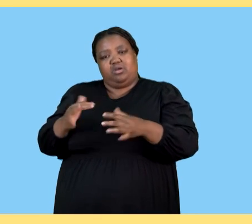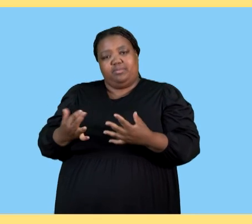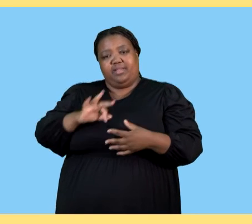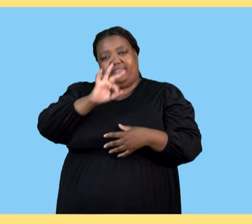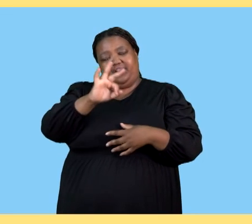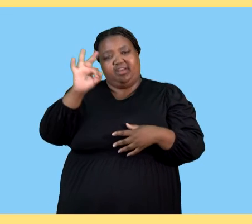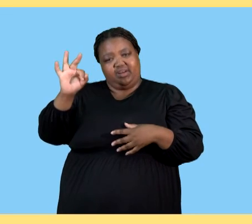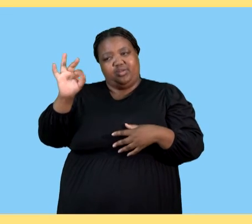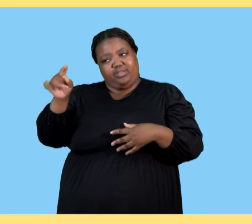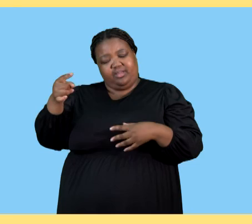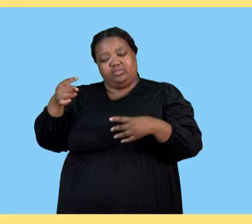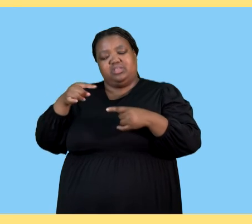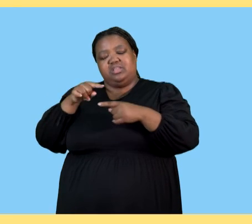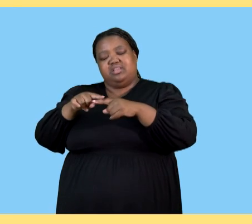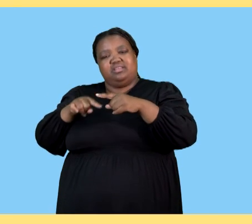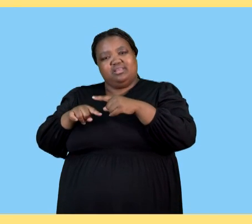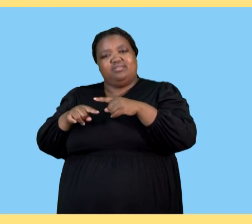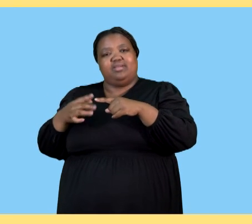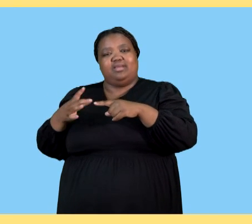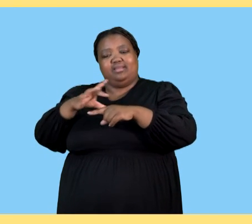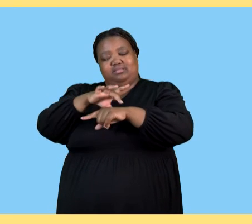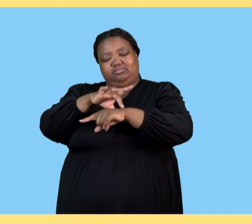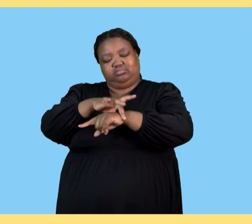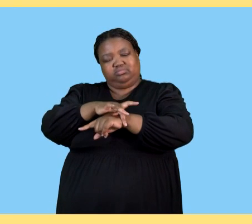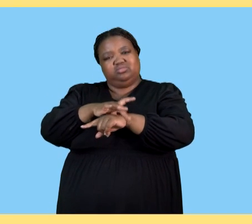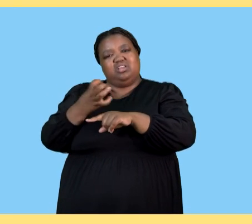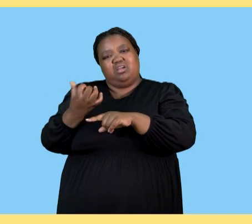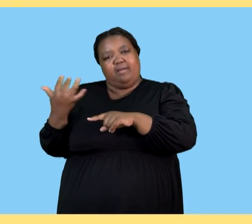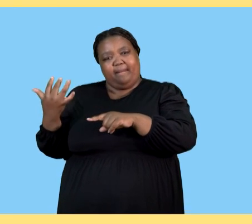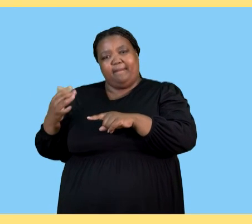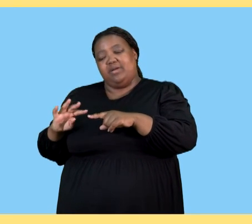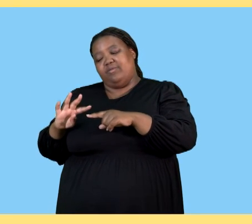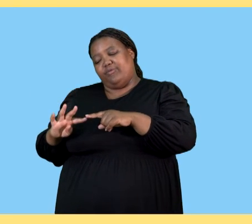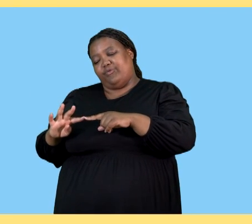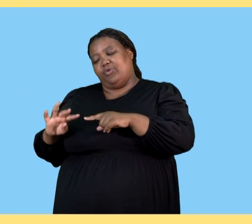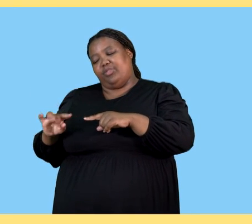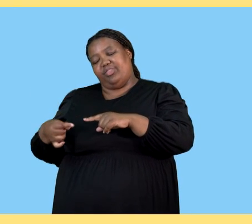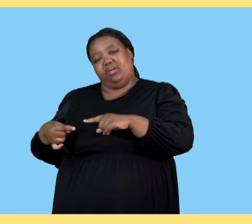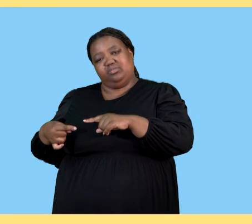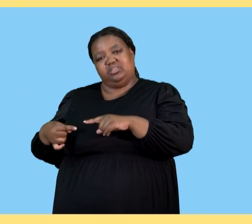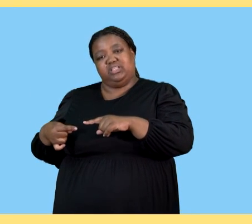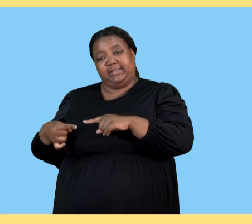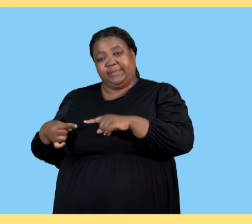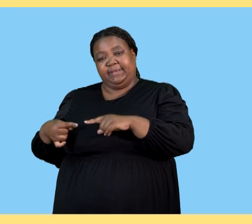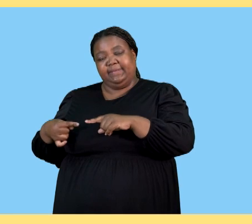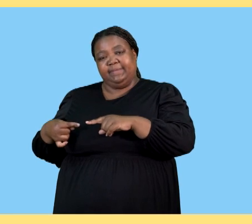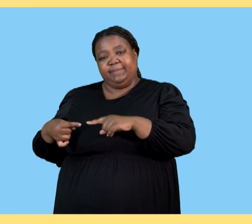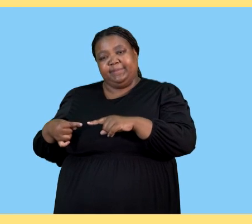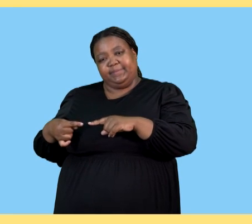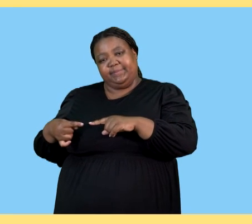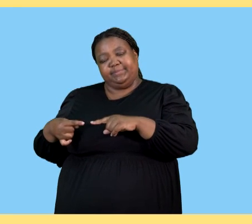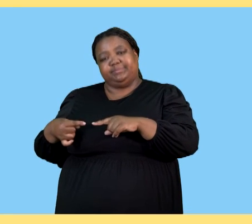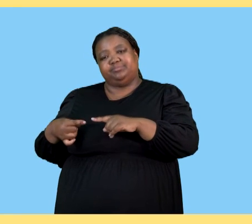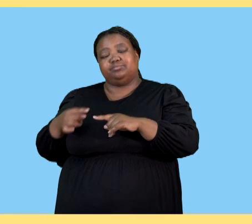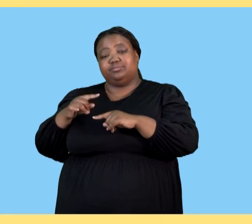taking my 33,000 and I divide it by the number of units produced, that is 4,000